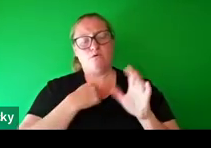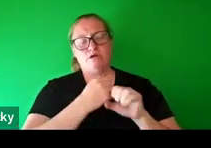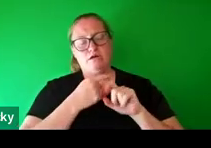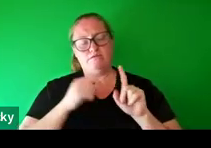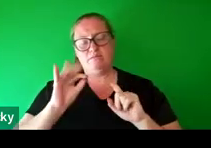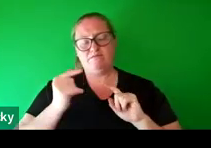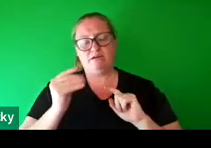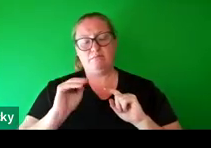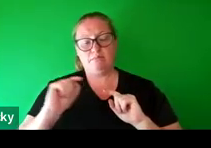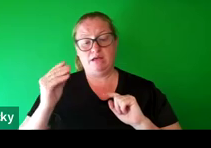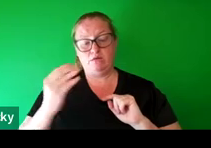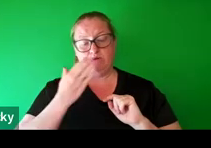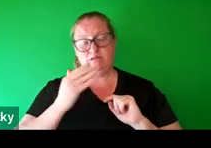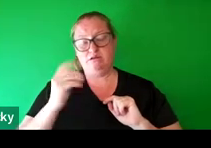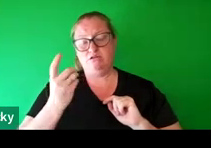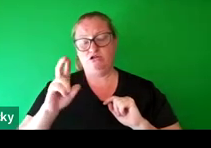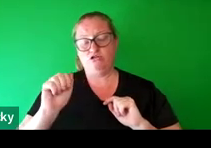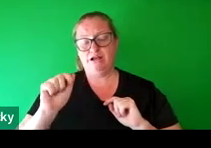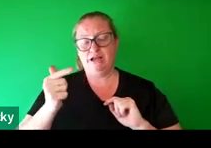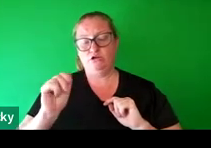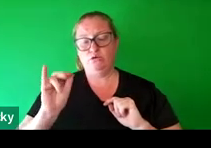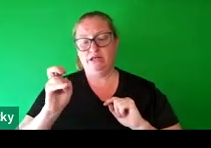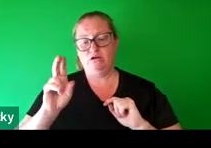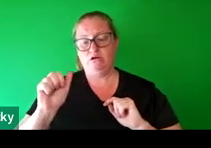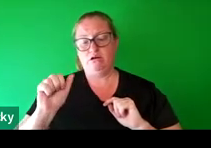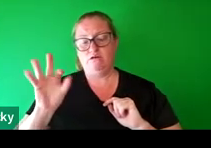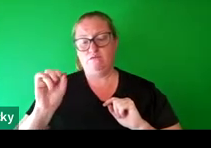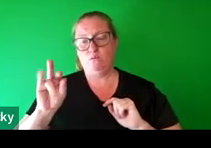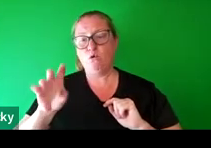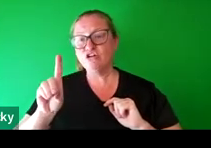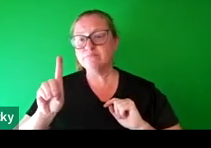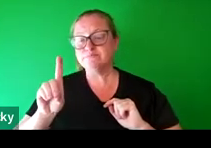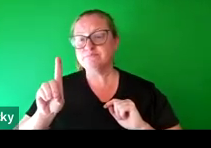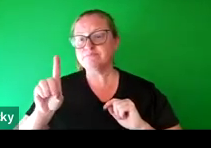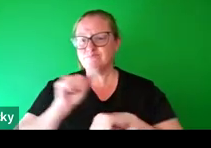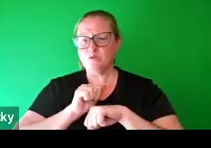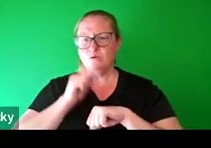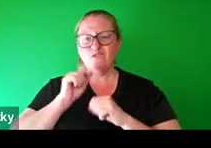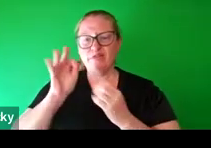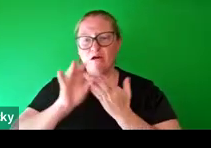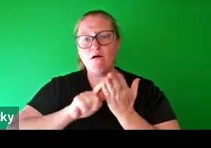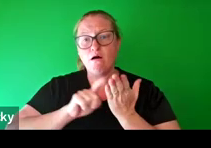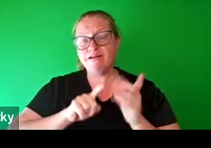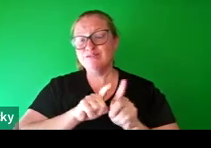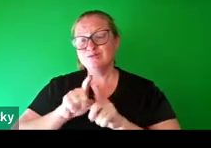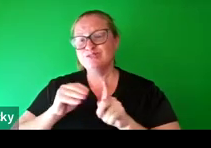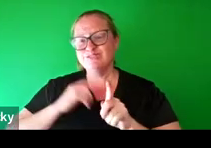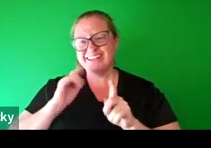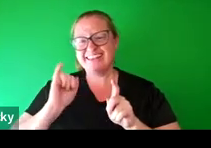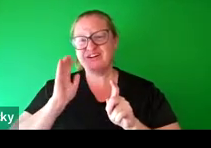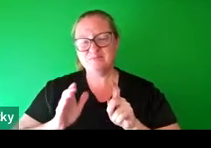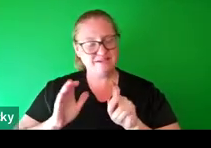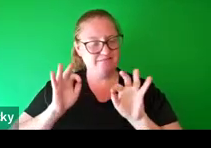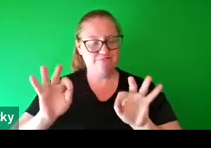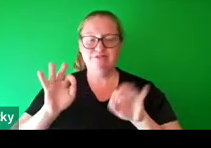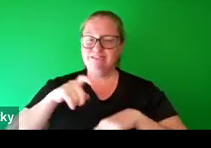to thank Dr. Aguilar Ford has been is working on that audit as well. So I think that is going to be the